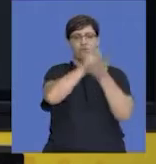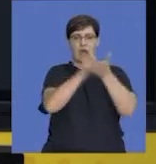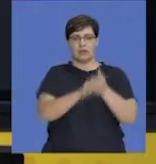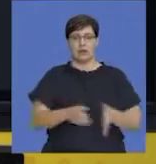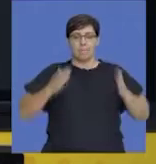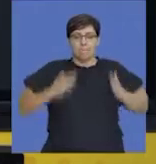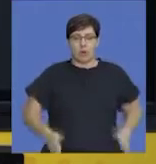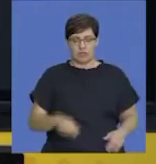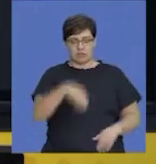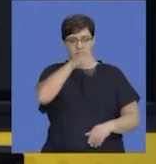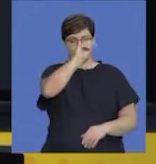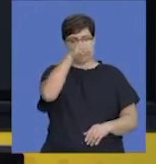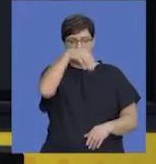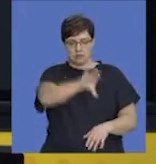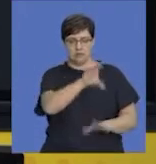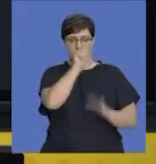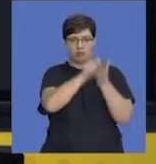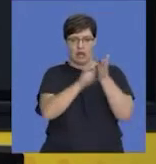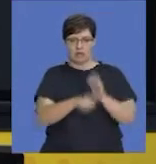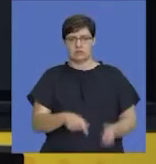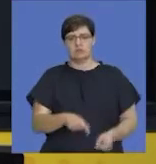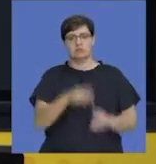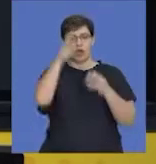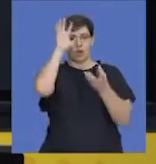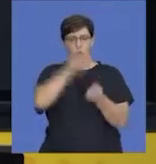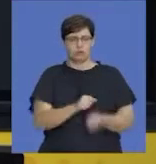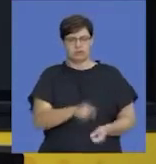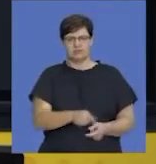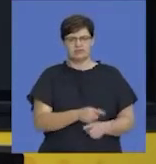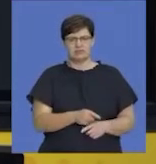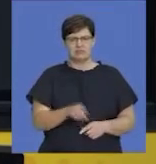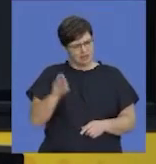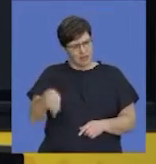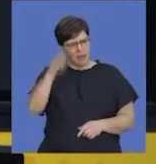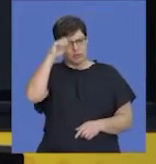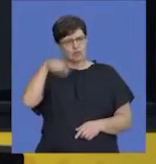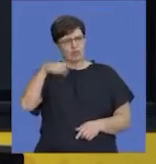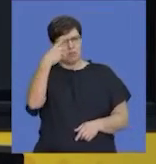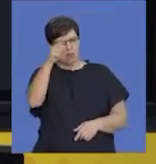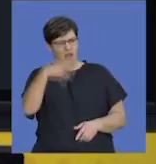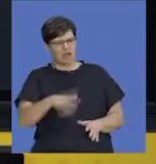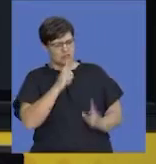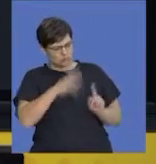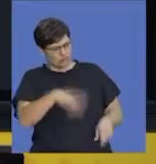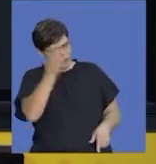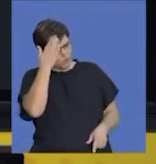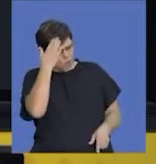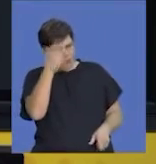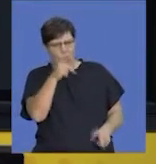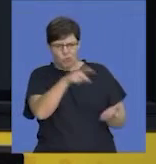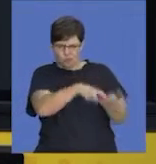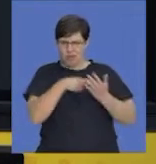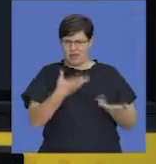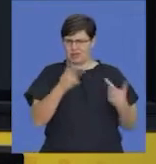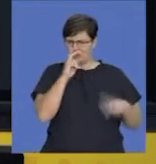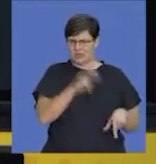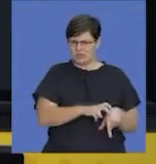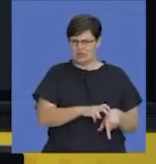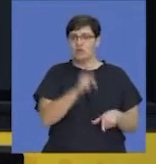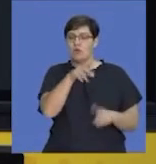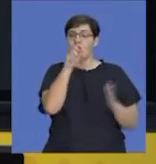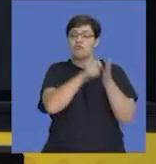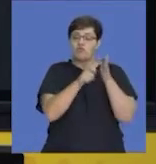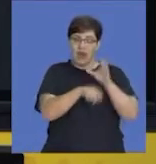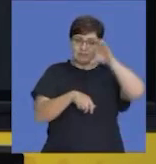introduction, body, and conclusion. The person marking your essay is well aware that that is required as part of the structure of your essay. So you need